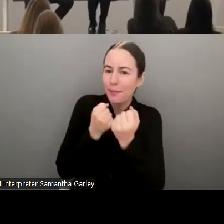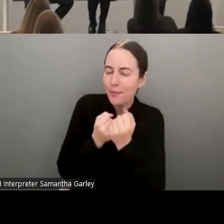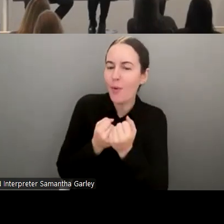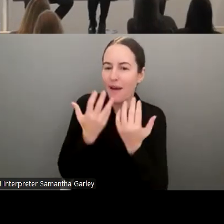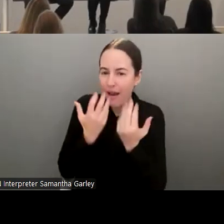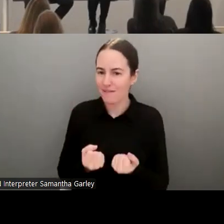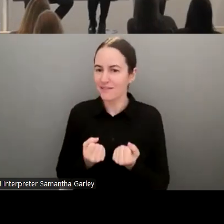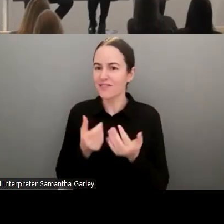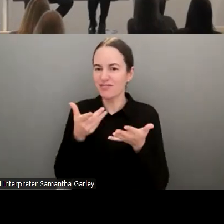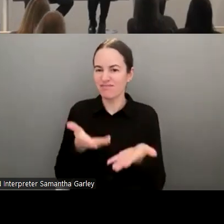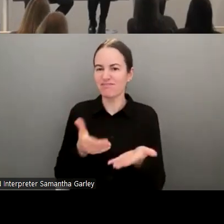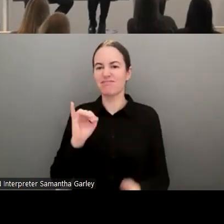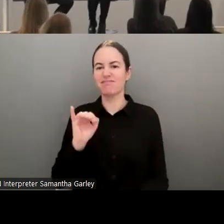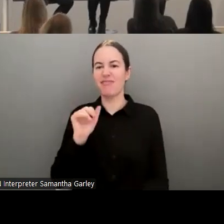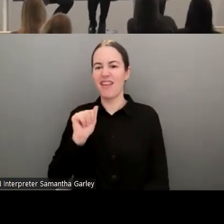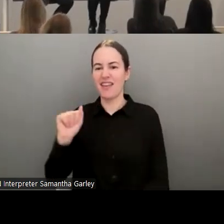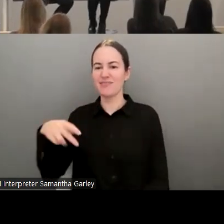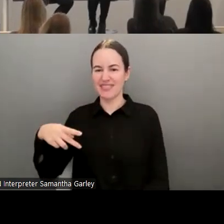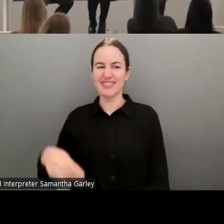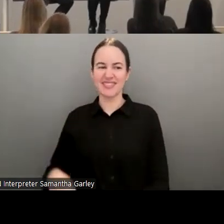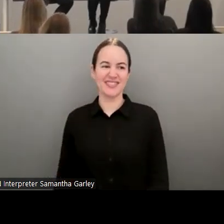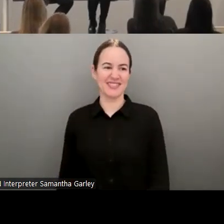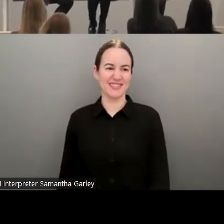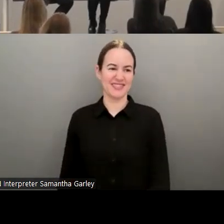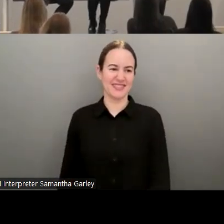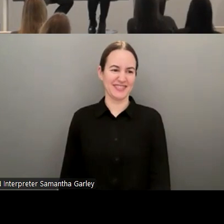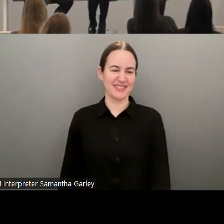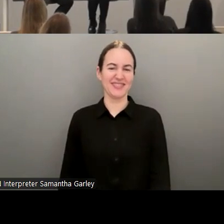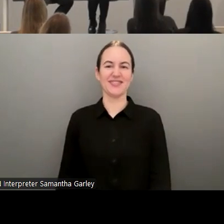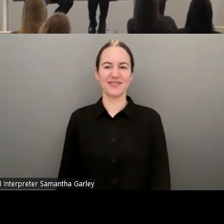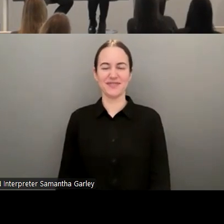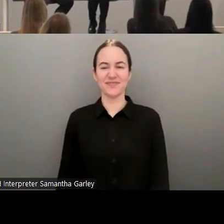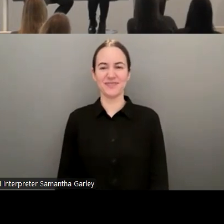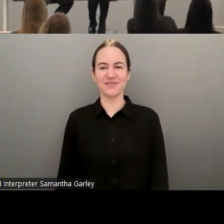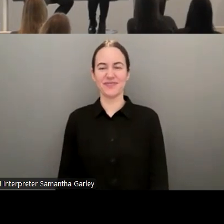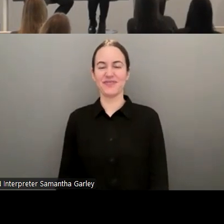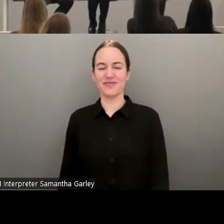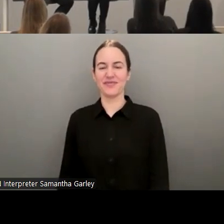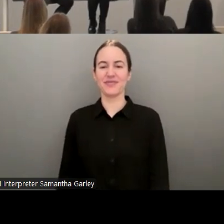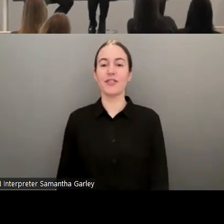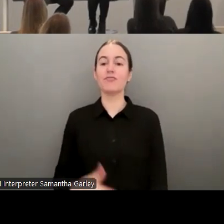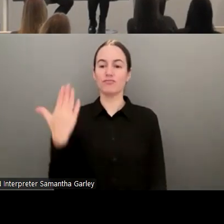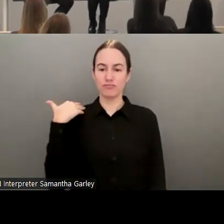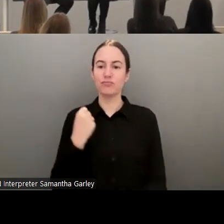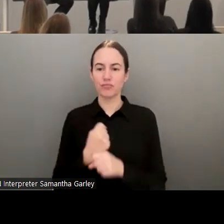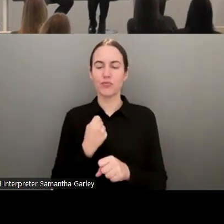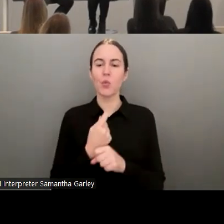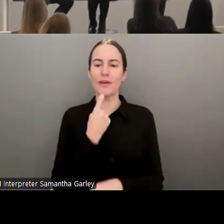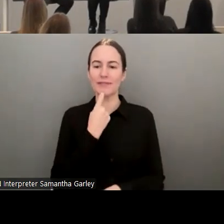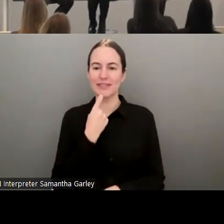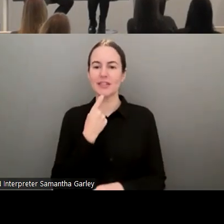So, for example, when I worked in the Finnish Association for People with Intellectual and